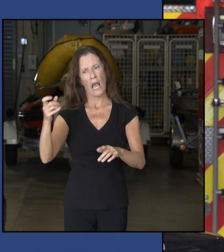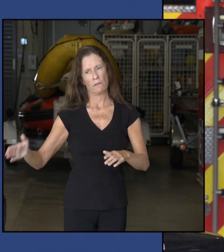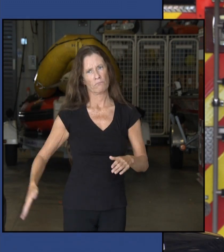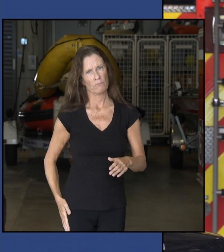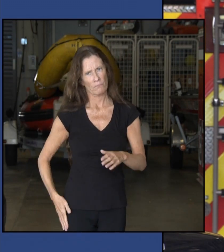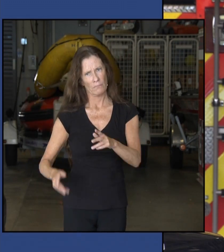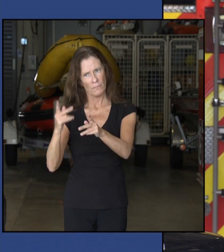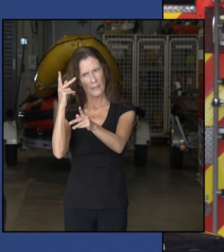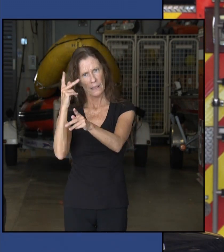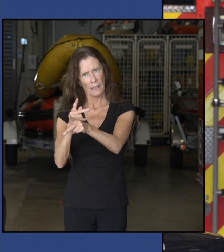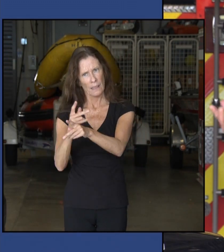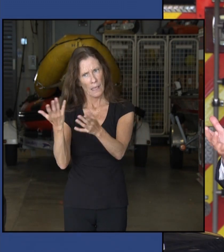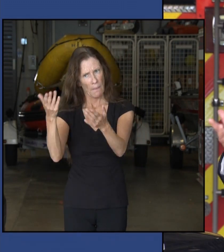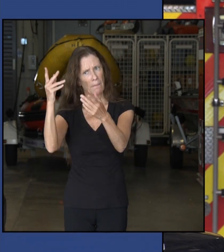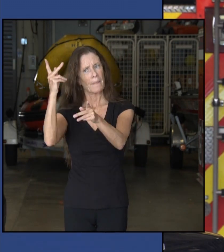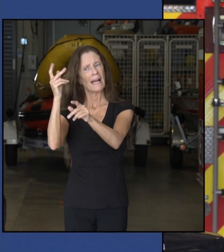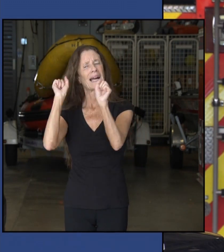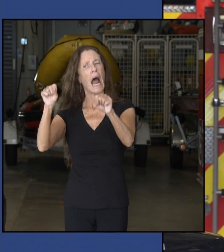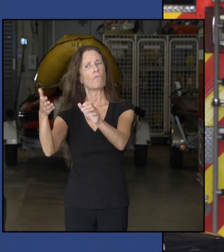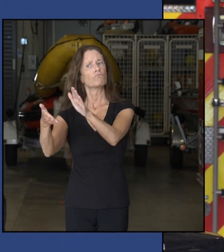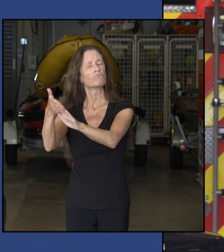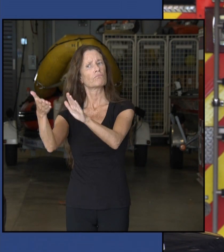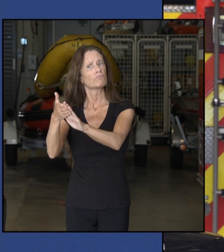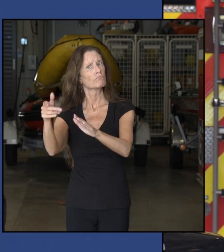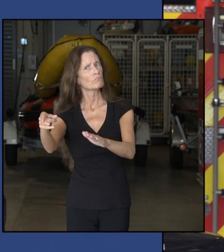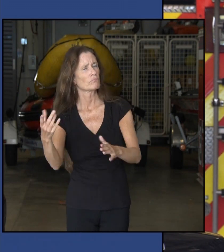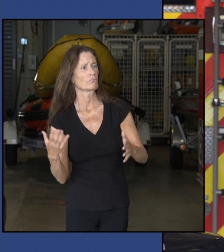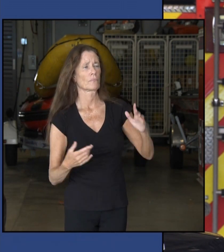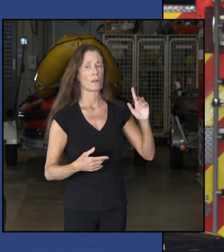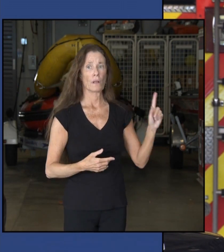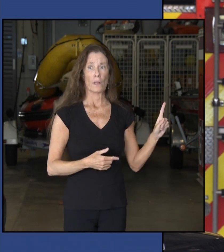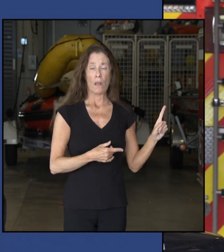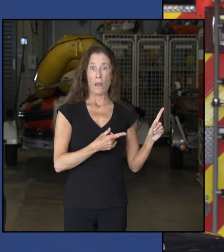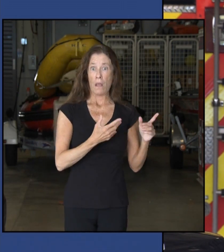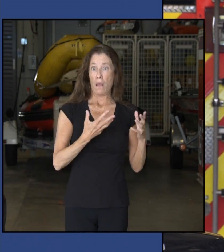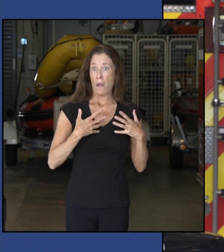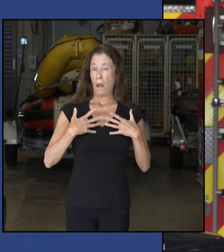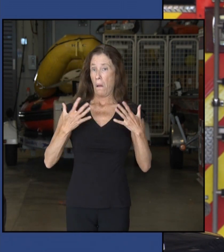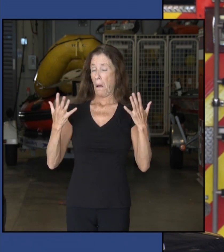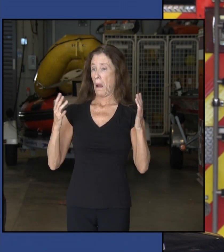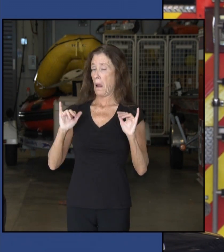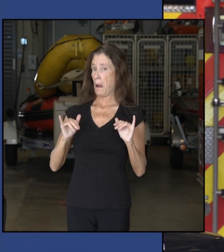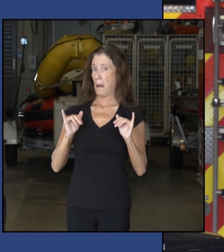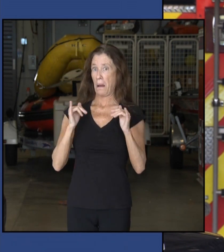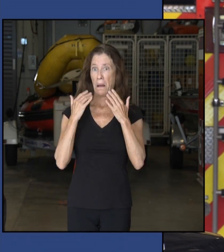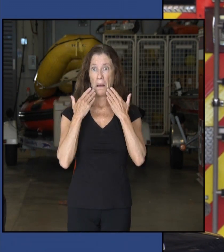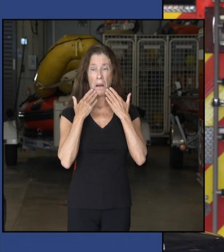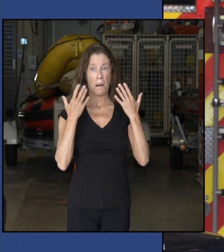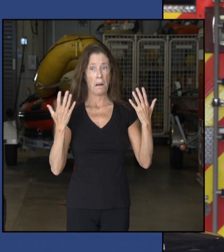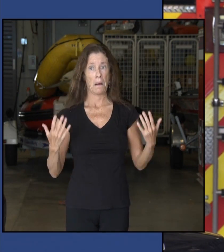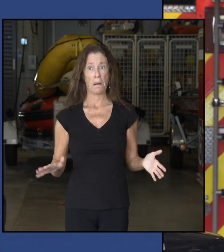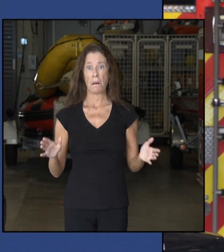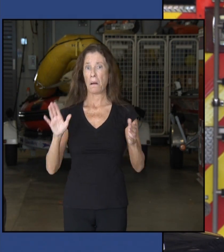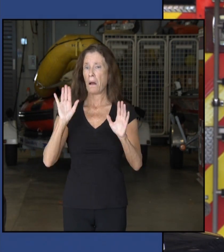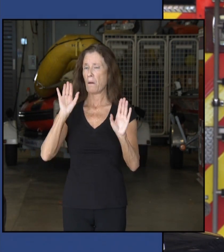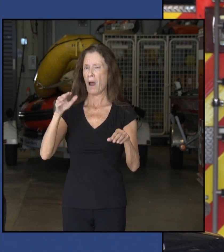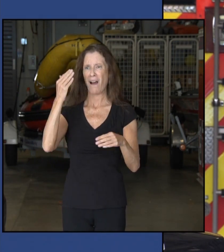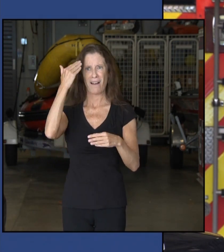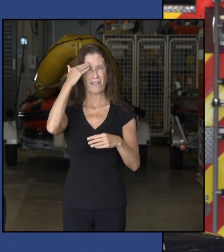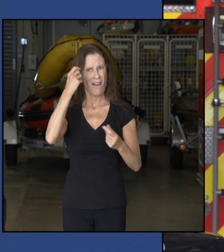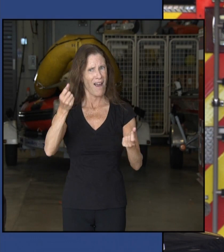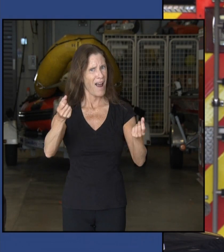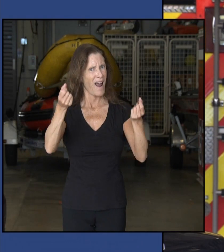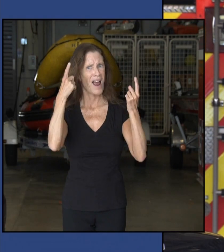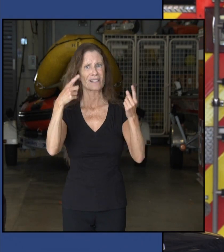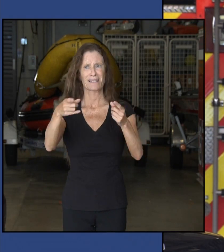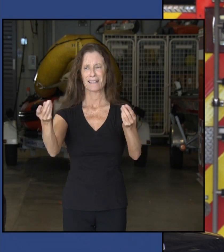Yeah, I don't know if I'd consider that particular one, but financial support is absolutely essential, and I'm in